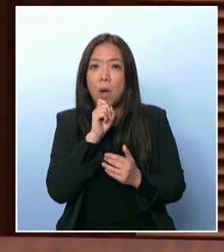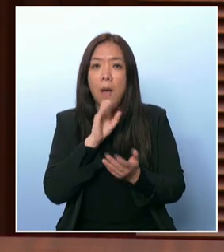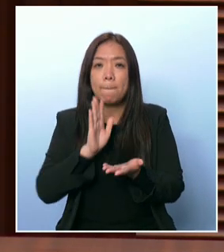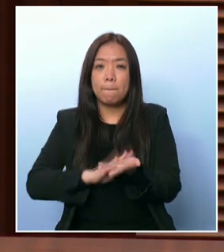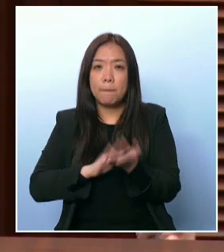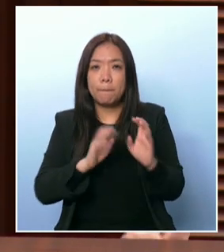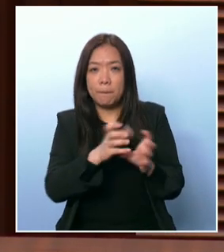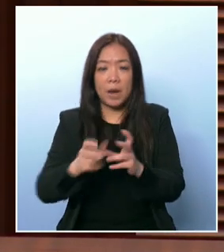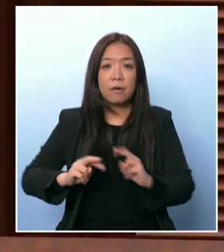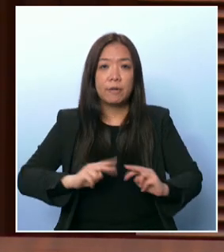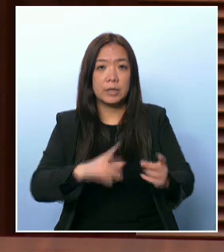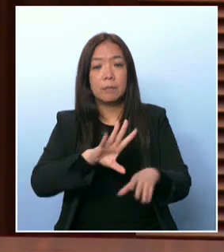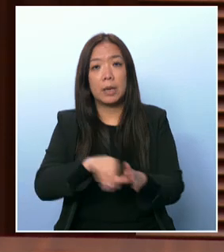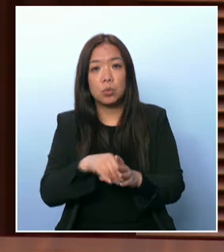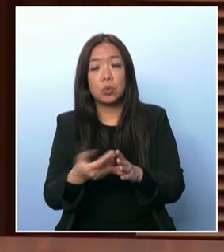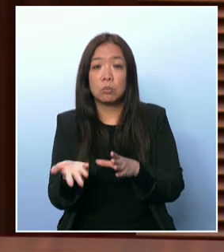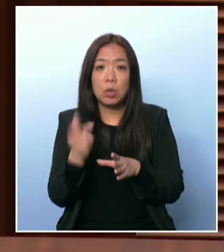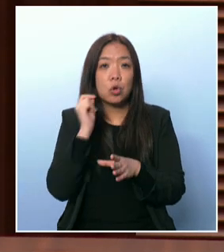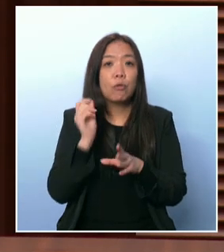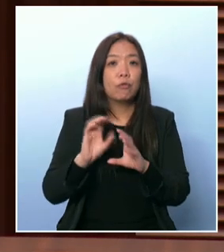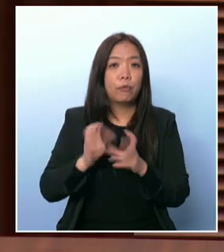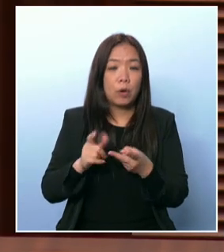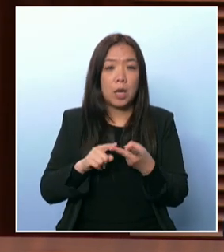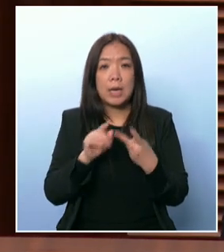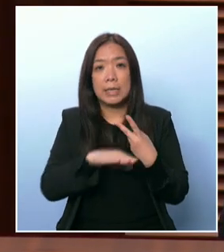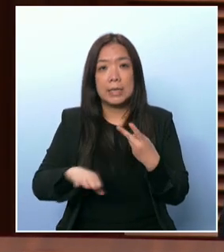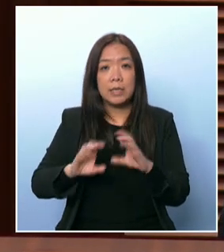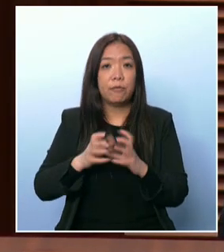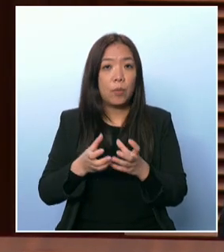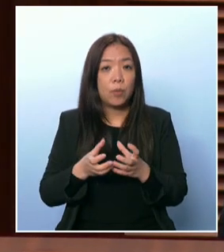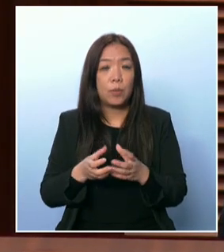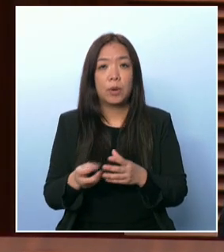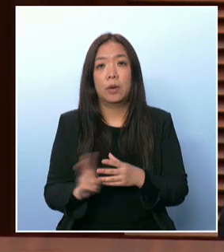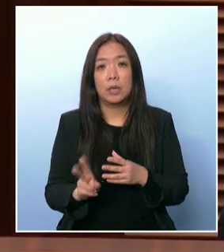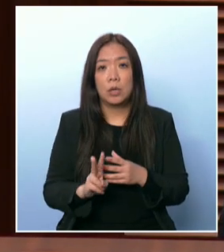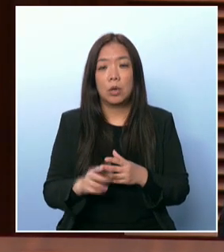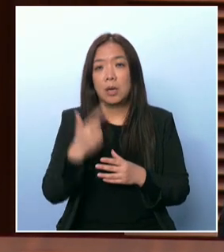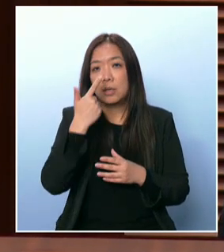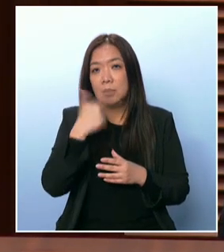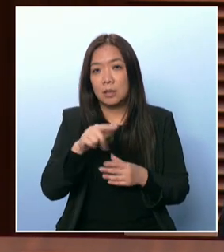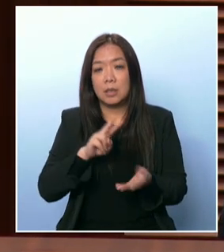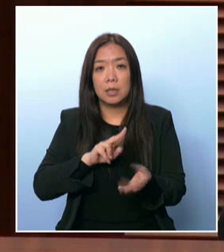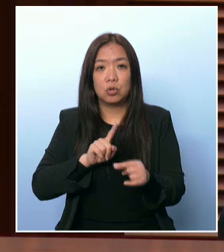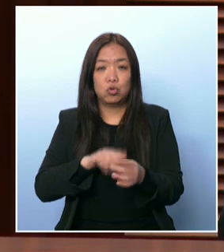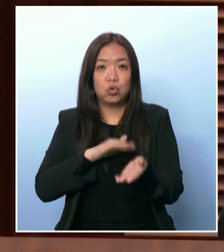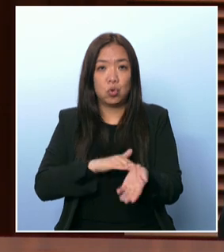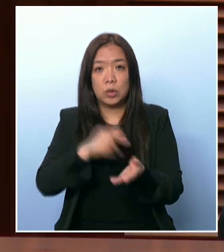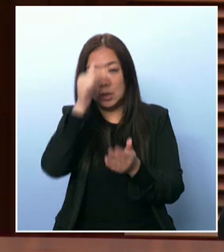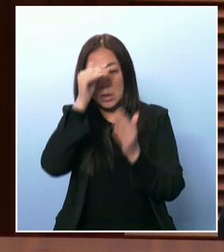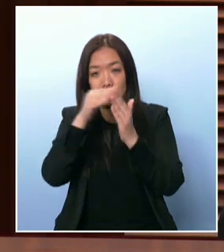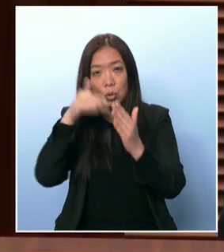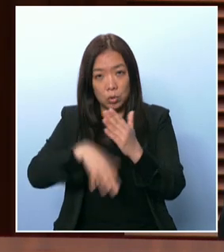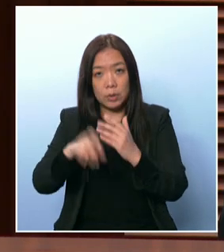Now, in the future, Chinese Medicine Hospital, we will seek developments in these disease types,